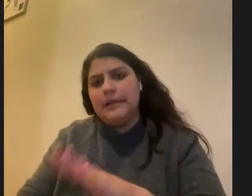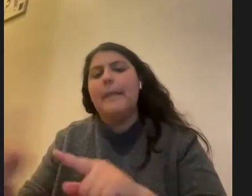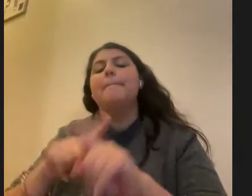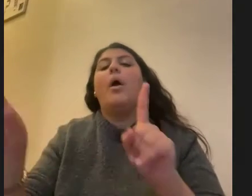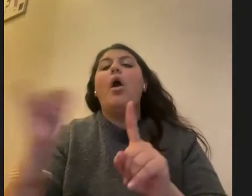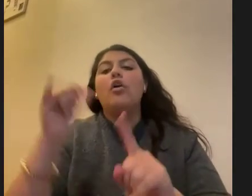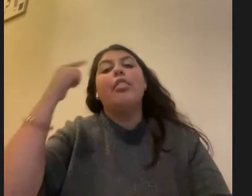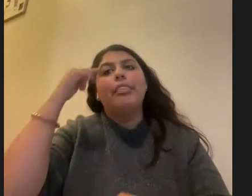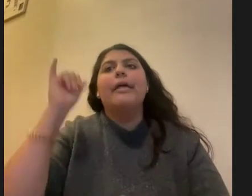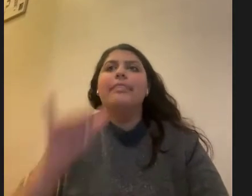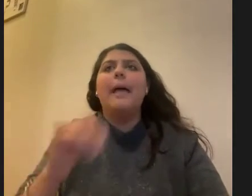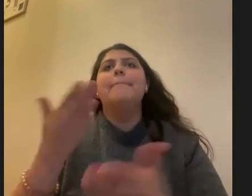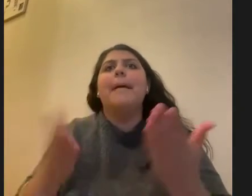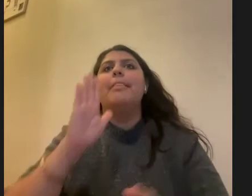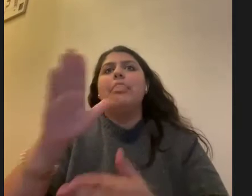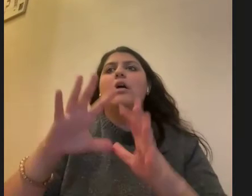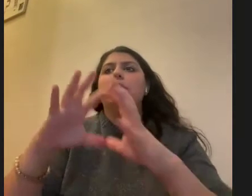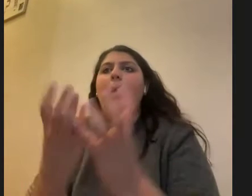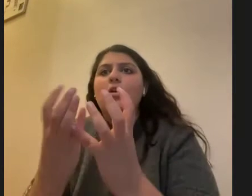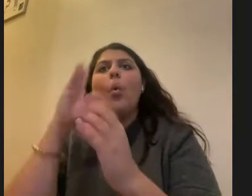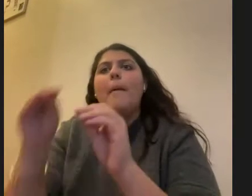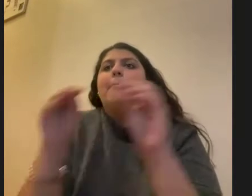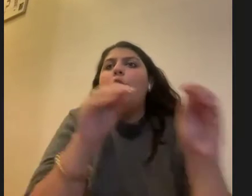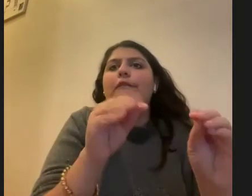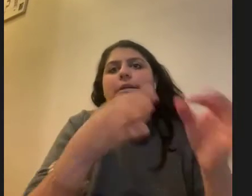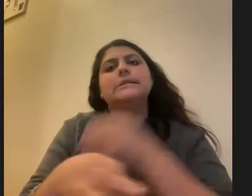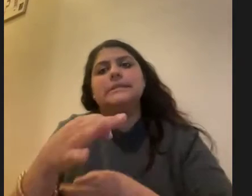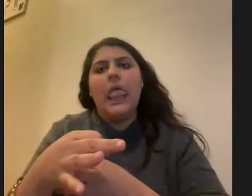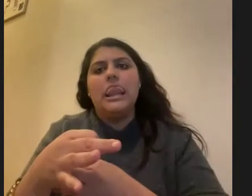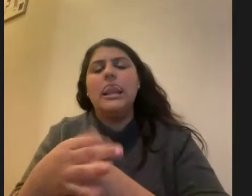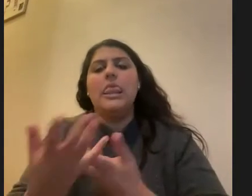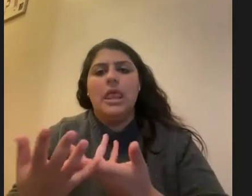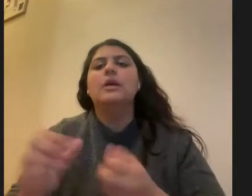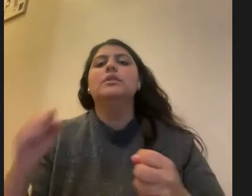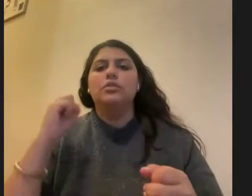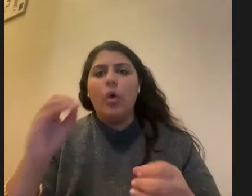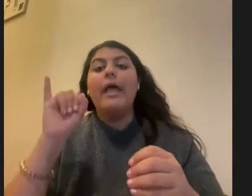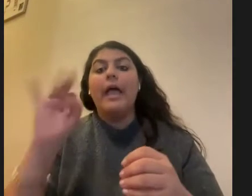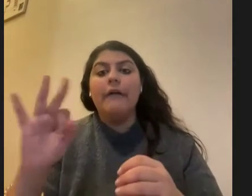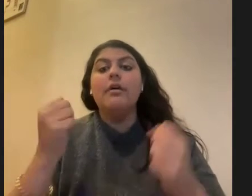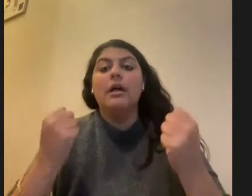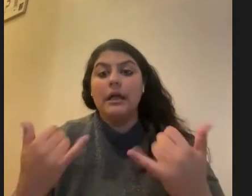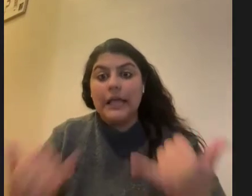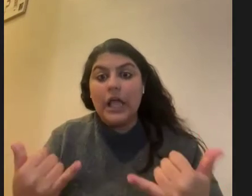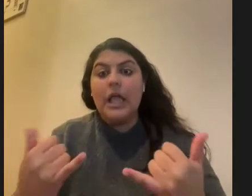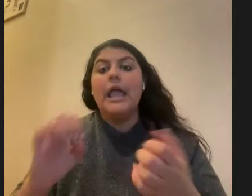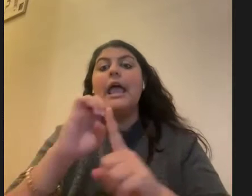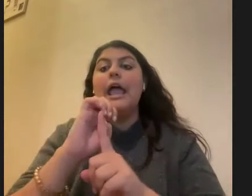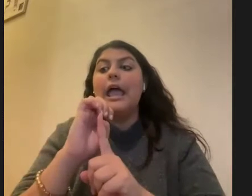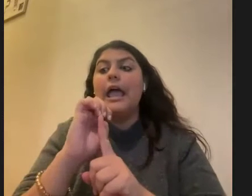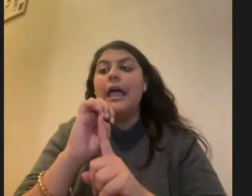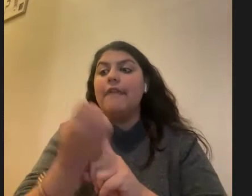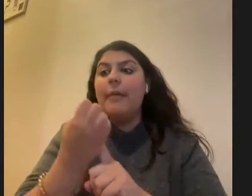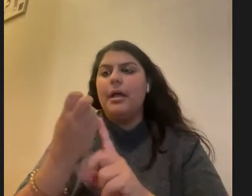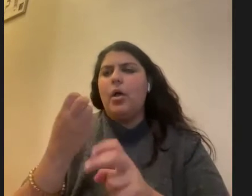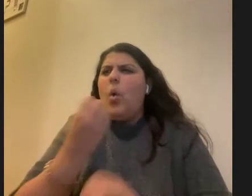just shift and they just may move instead. So if the current environment where they are is too warm and too acidic, maybe